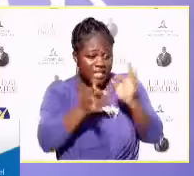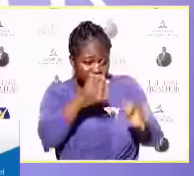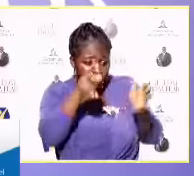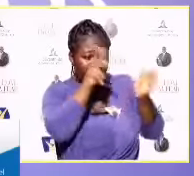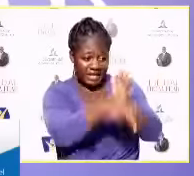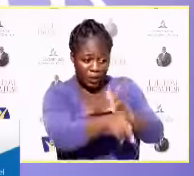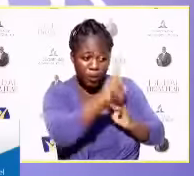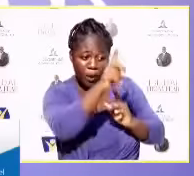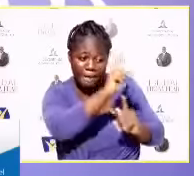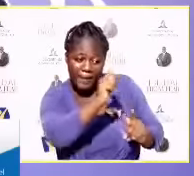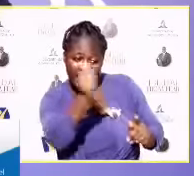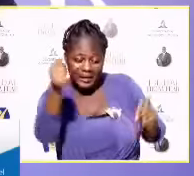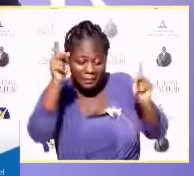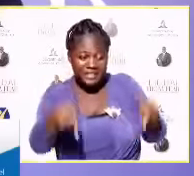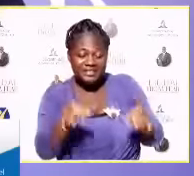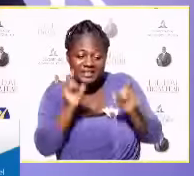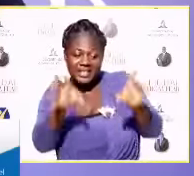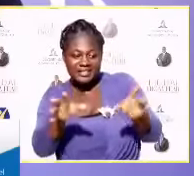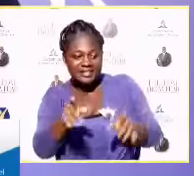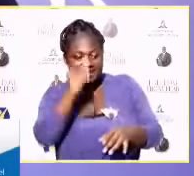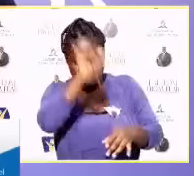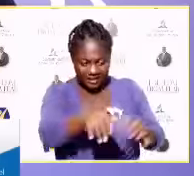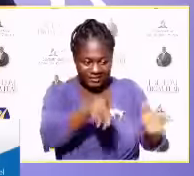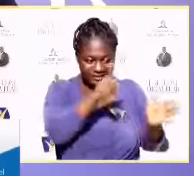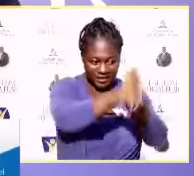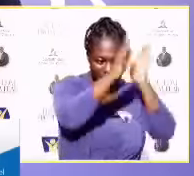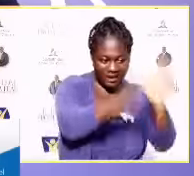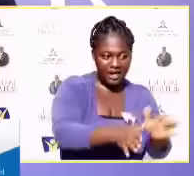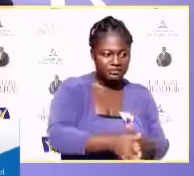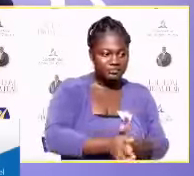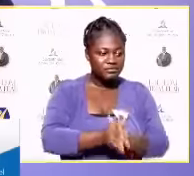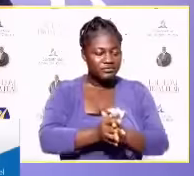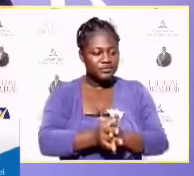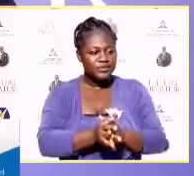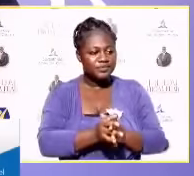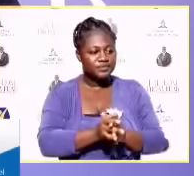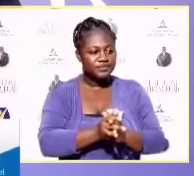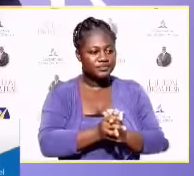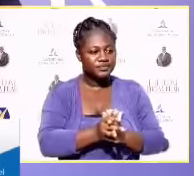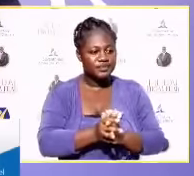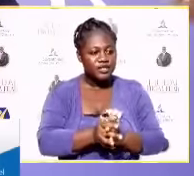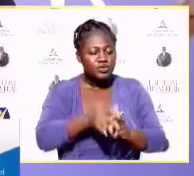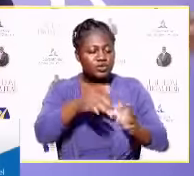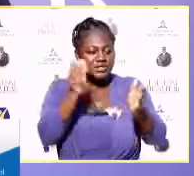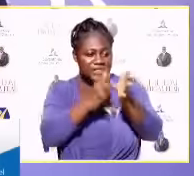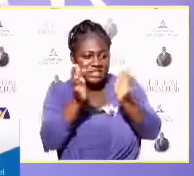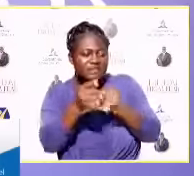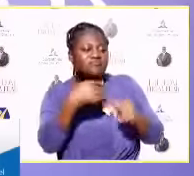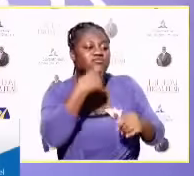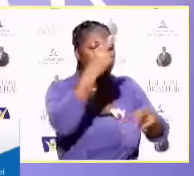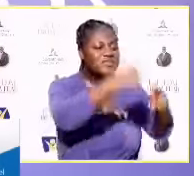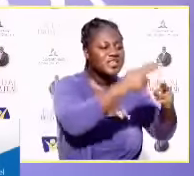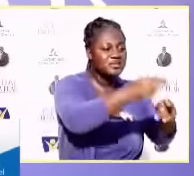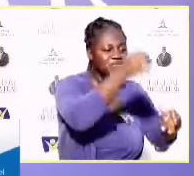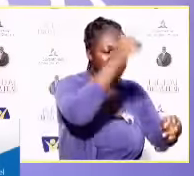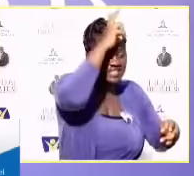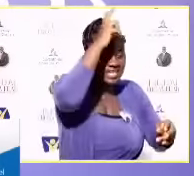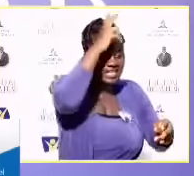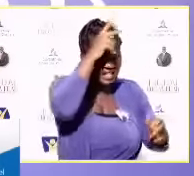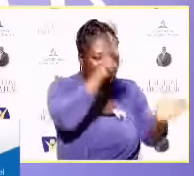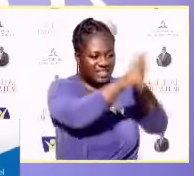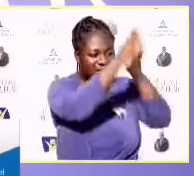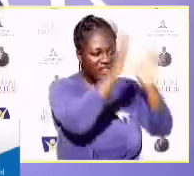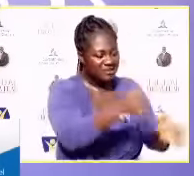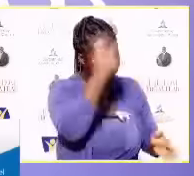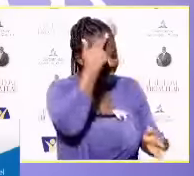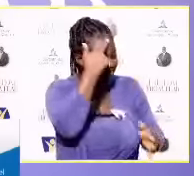obia onno ni nua no tiny nua no ye wudini. Jesus calls Satan a murderer. It yes to frebon some wudini. He cannot love. If so ontime